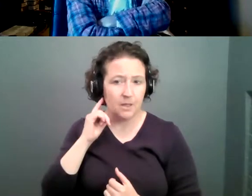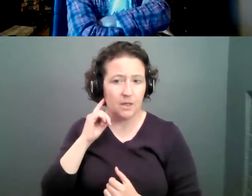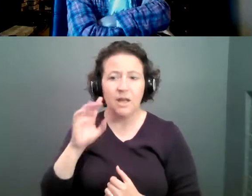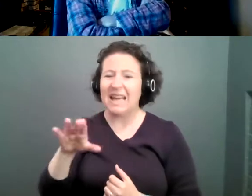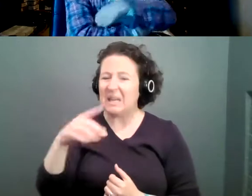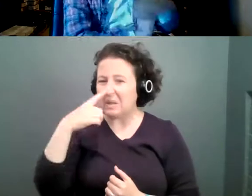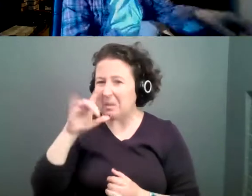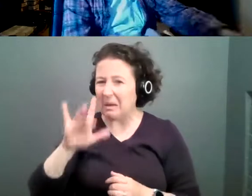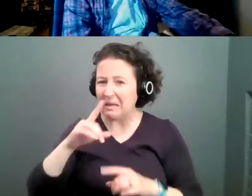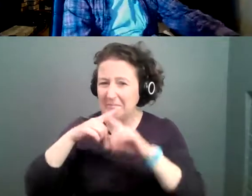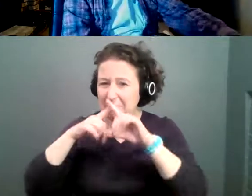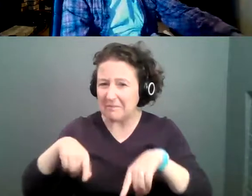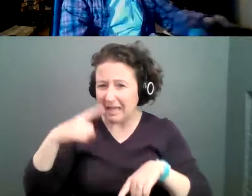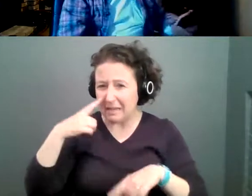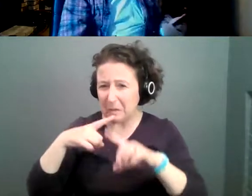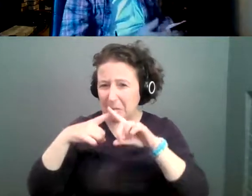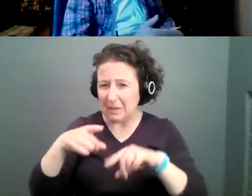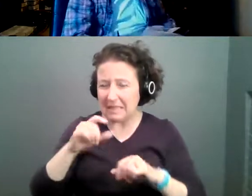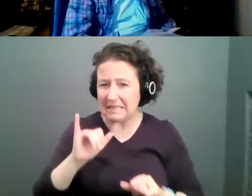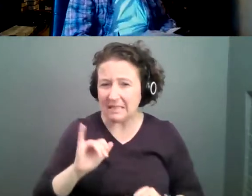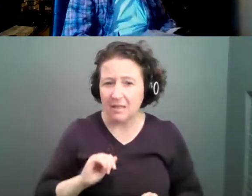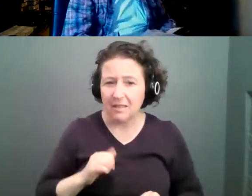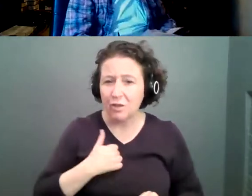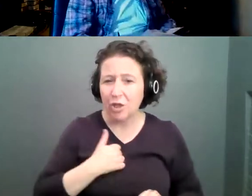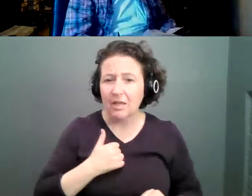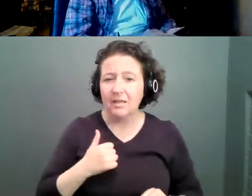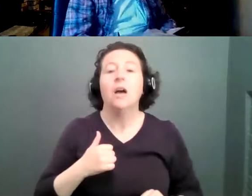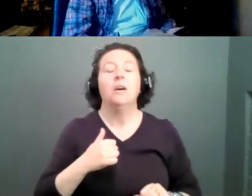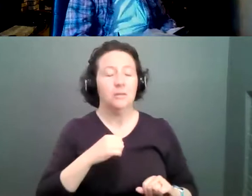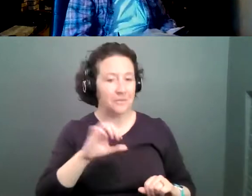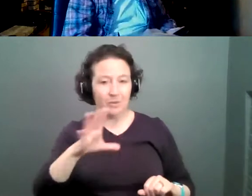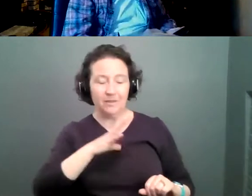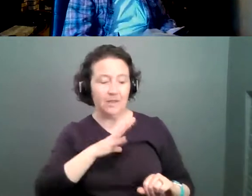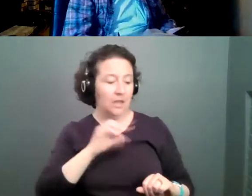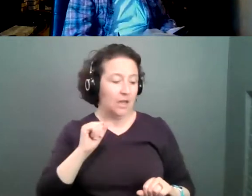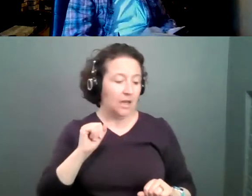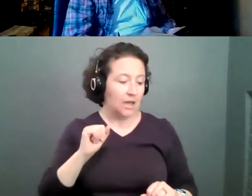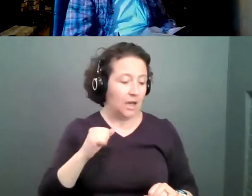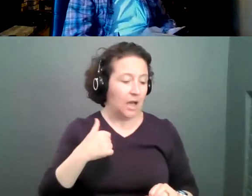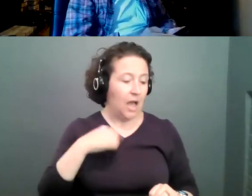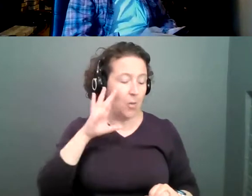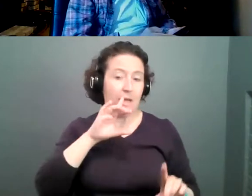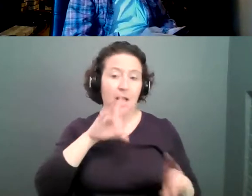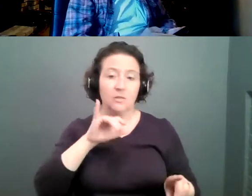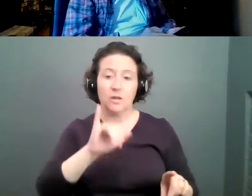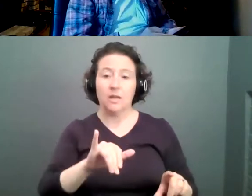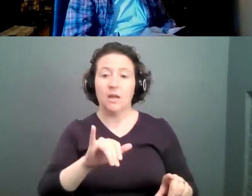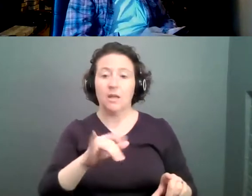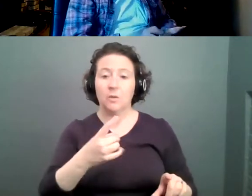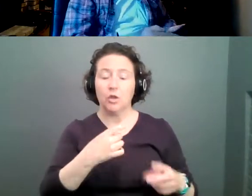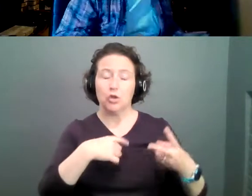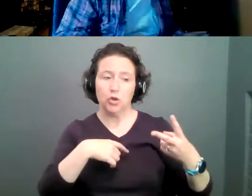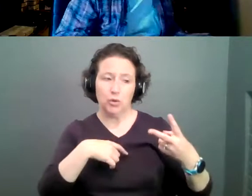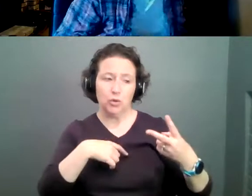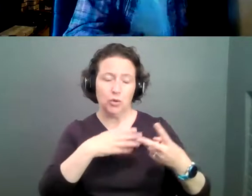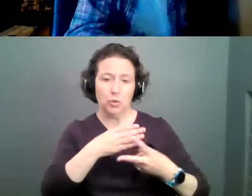Can you click on mute? I think we have you muted still. Sorry. Yeah, no problem. I would answer this question twofold,